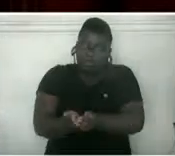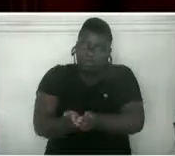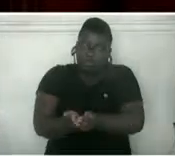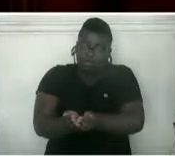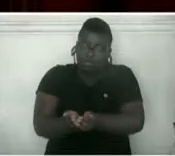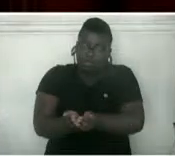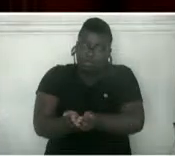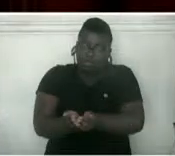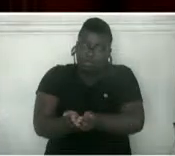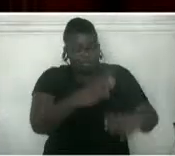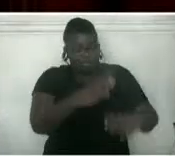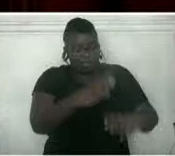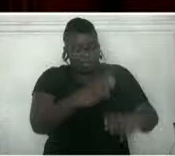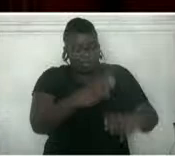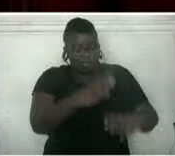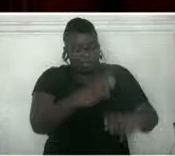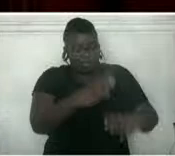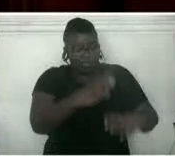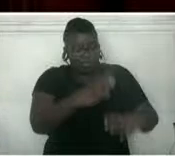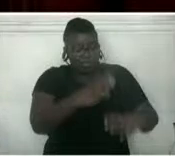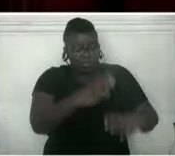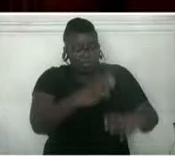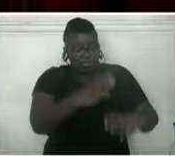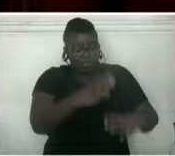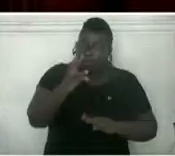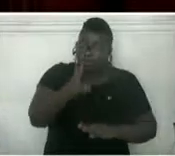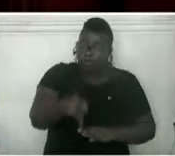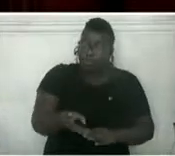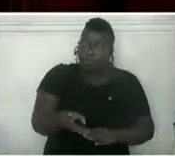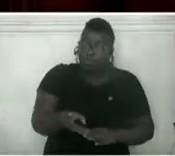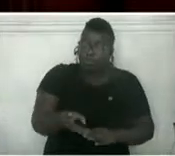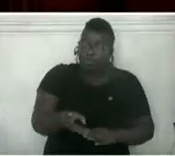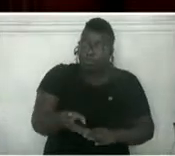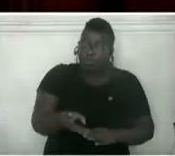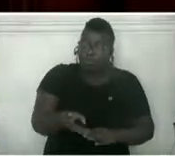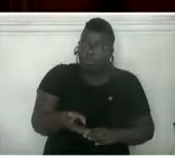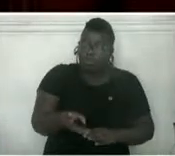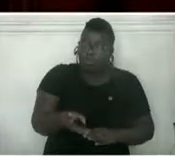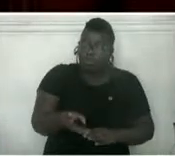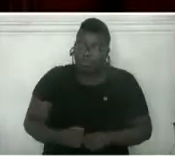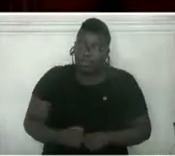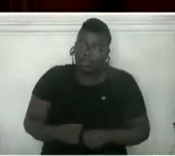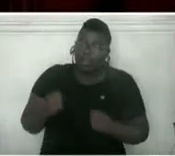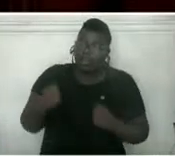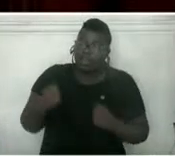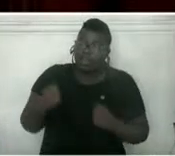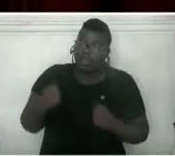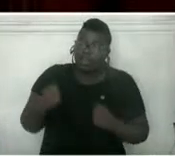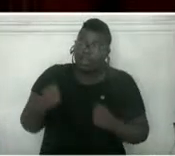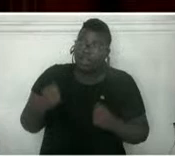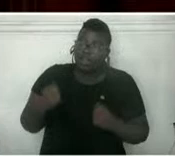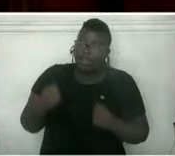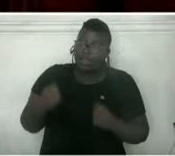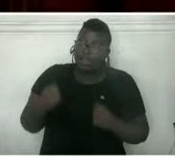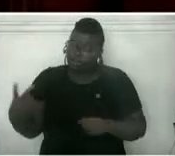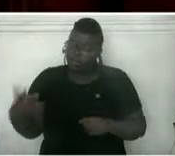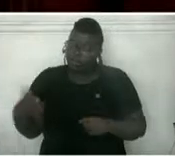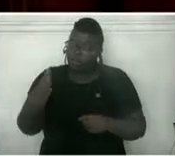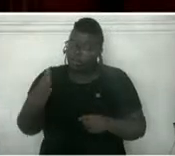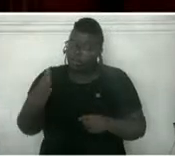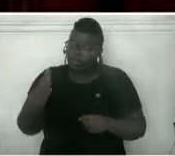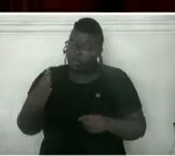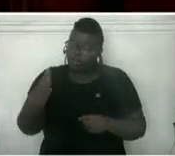focus schools that will be opened this year. By 2022, 4 new schools